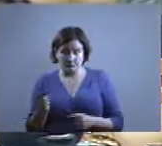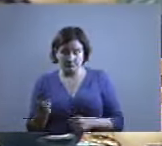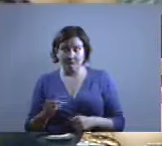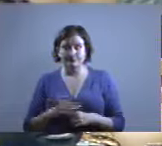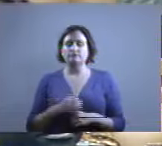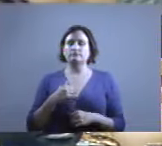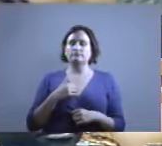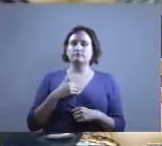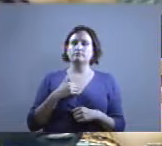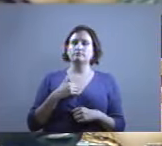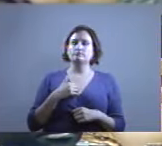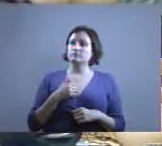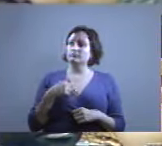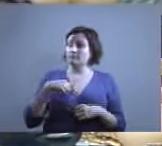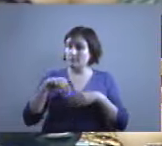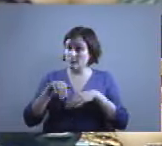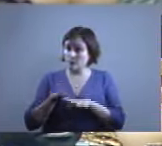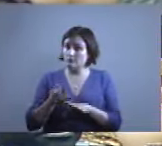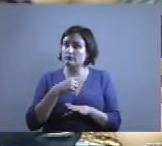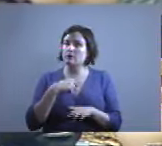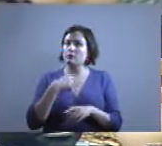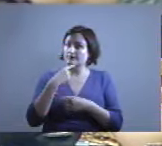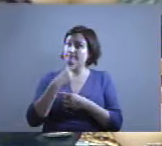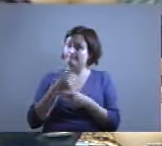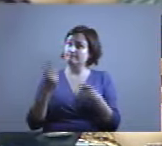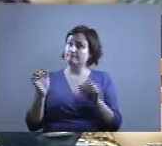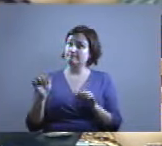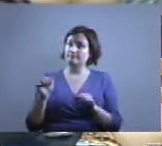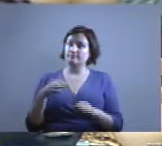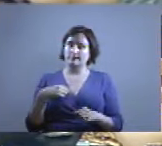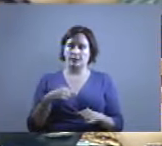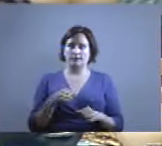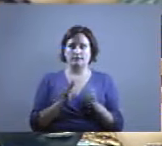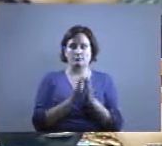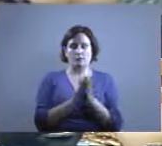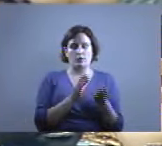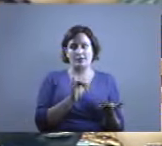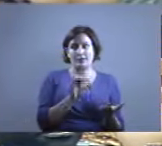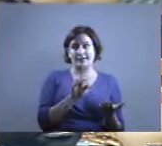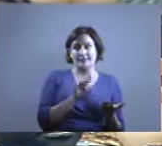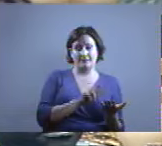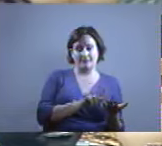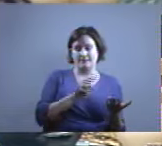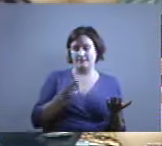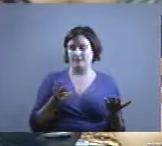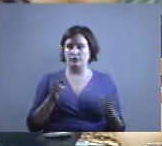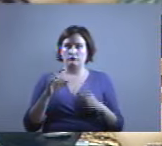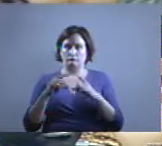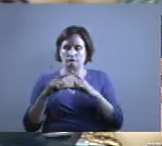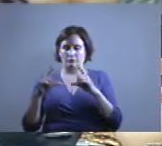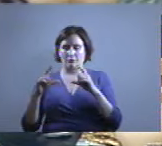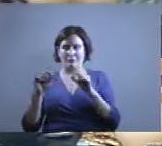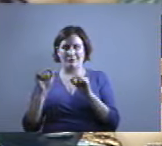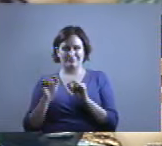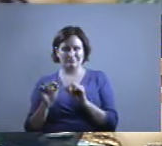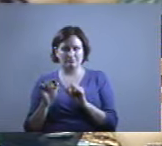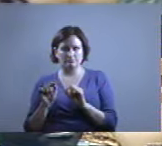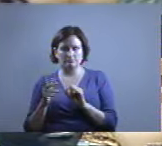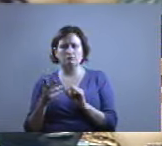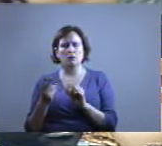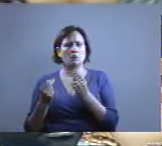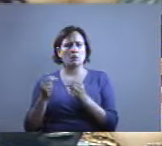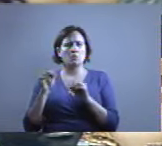South Africa that the change to an ID smart card is an important step forward in the management